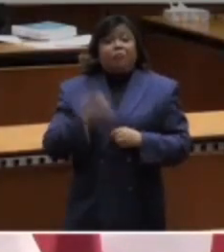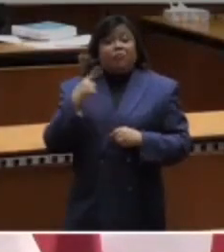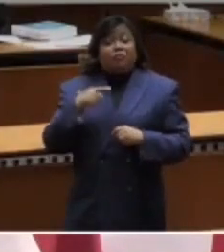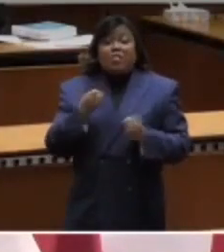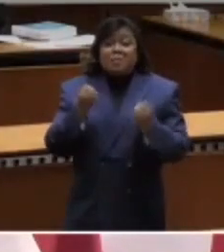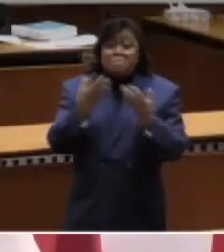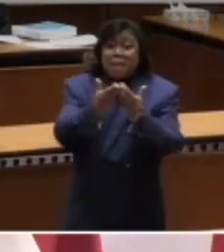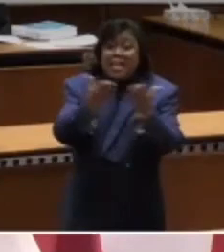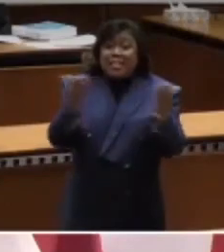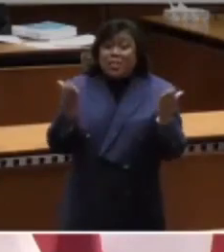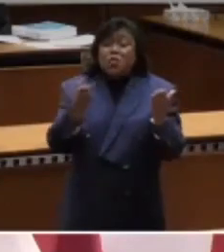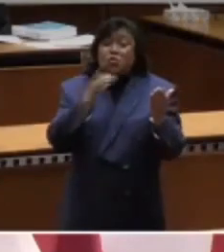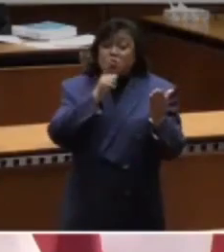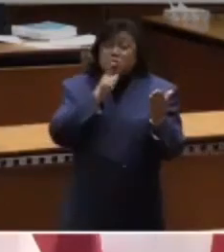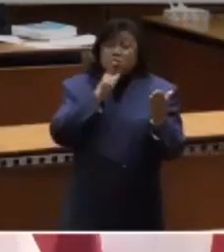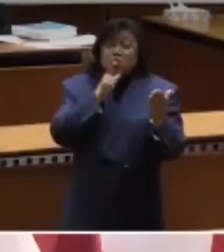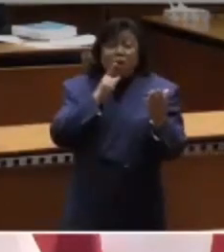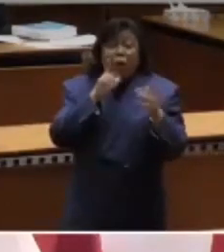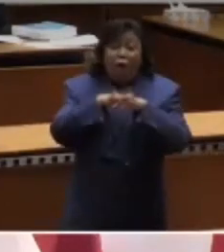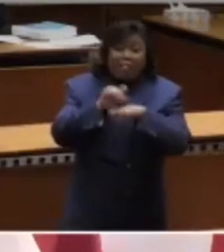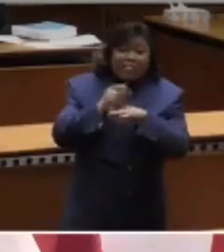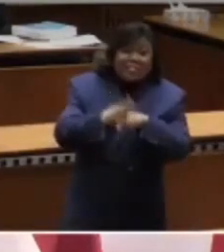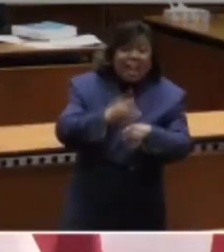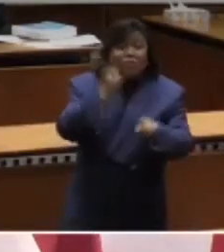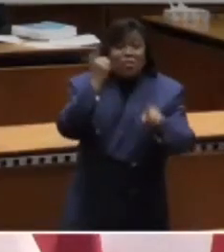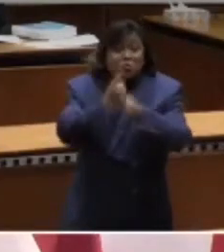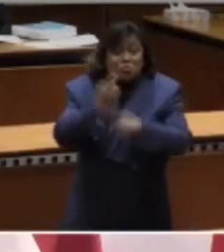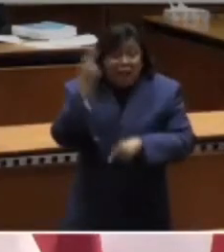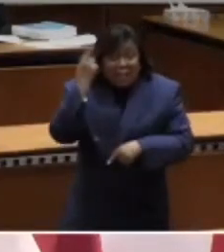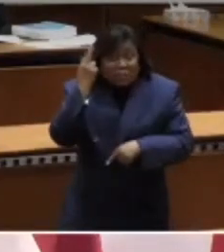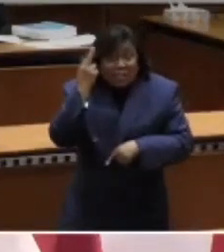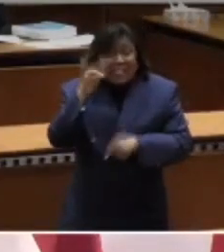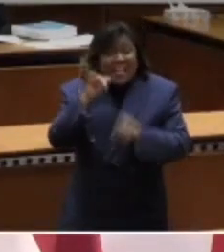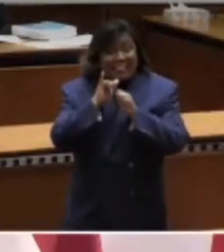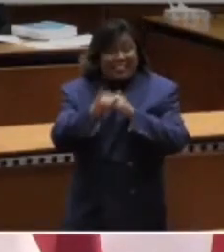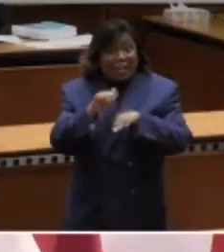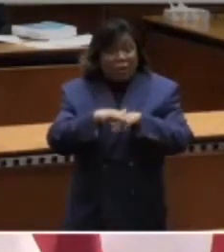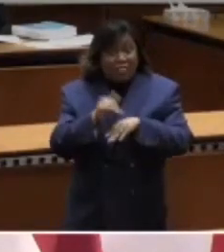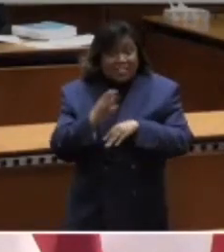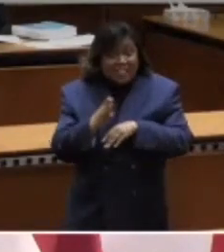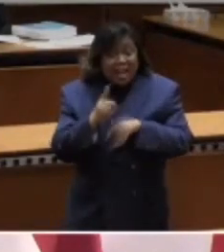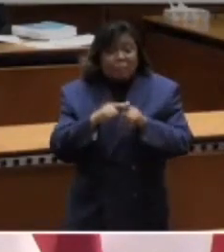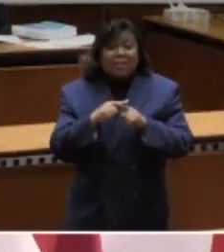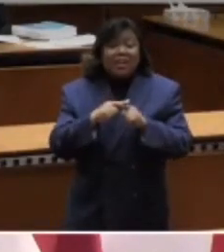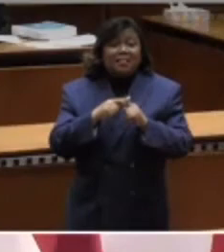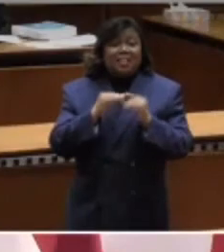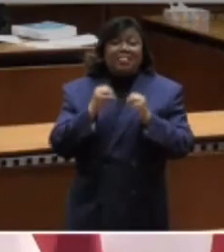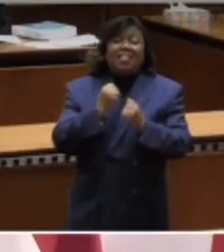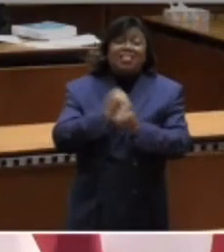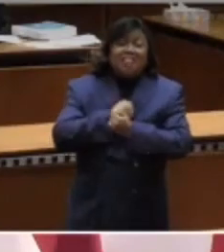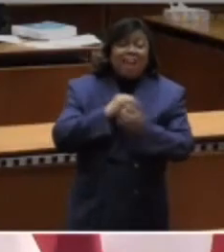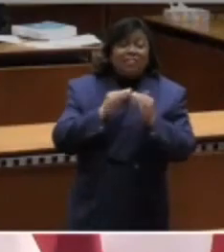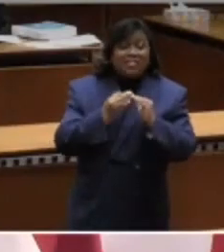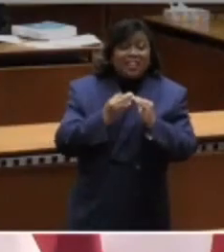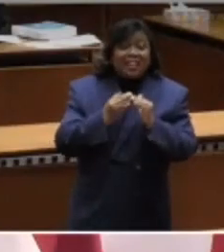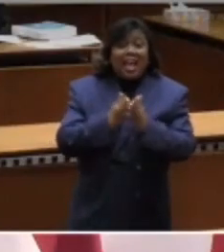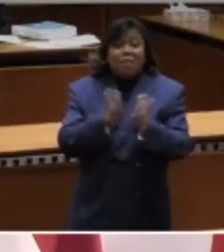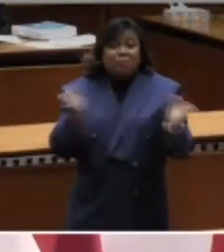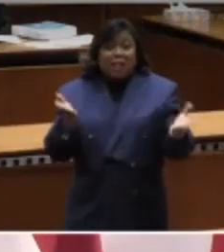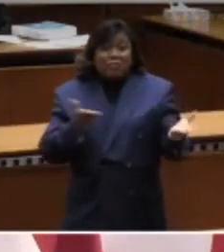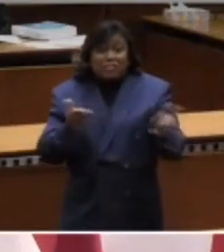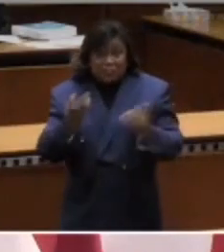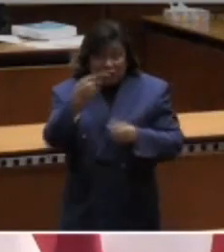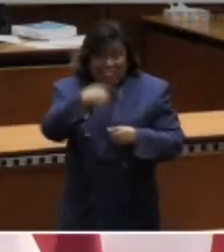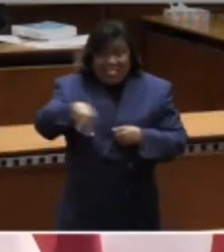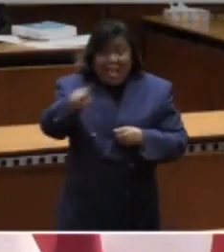the many who come on the job for the right reason and stay on the job because of love of city and public service,